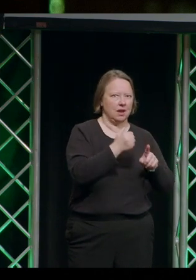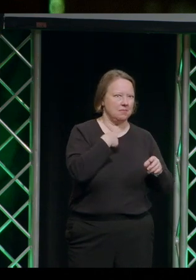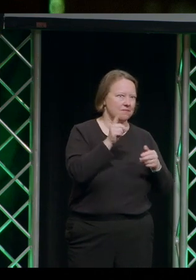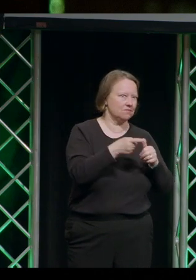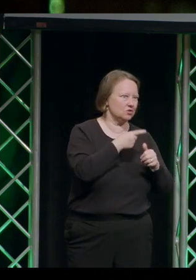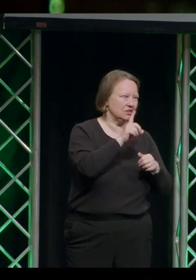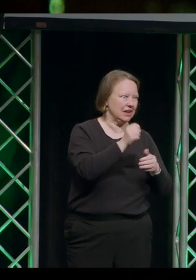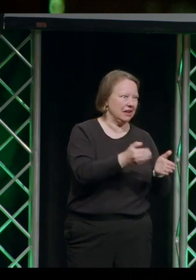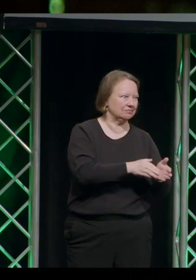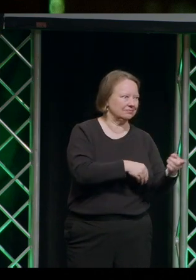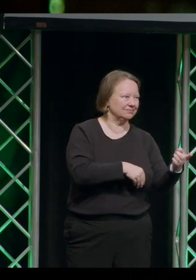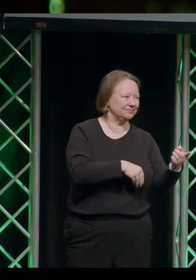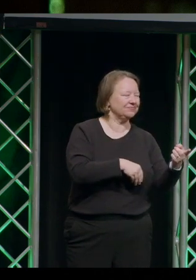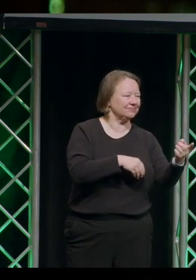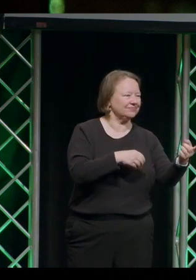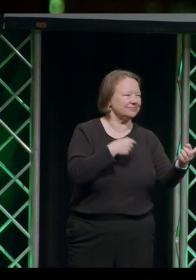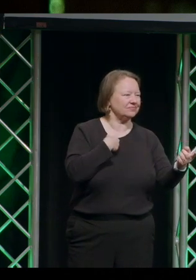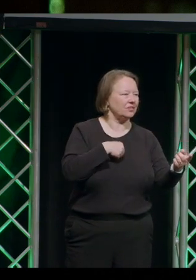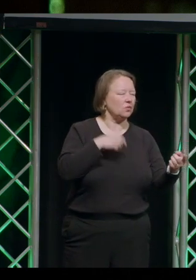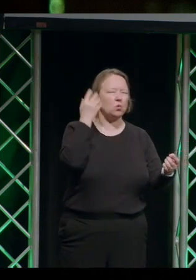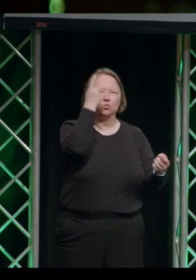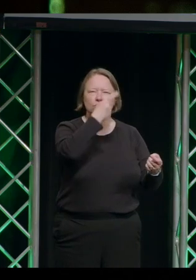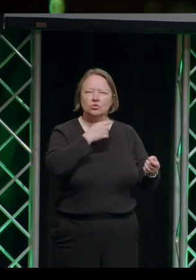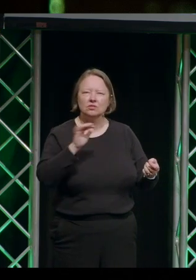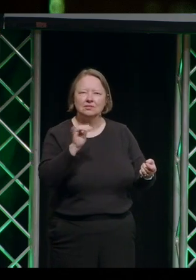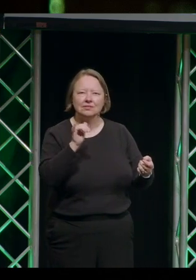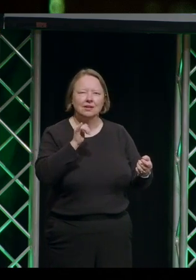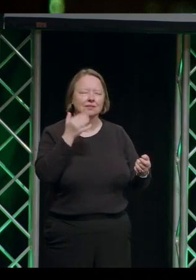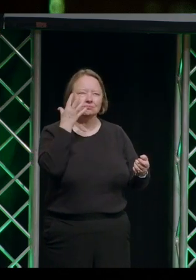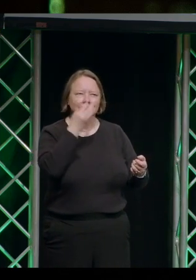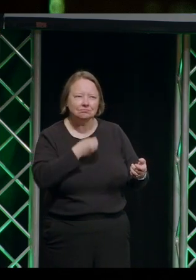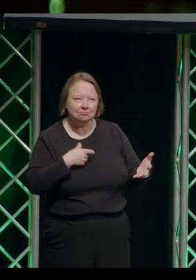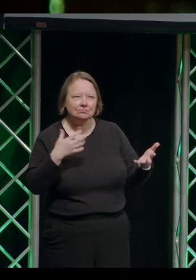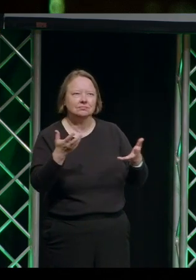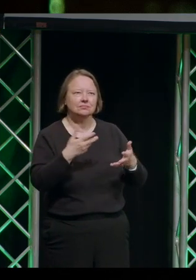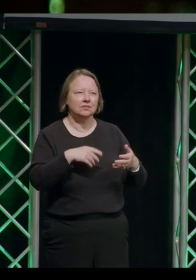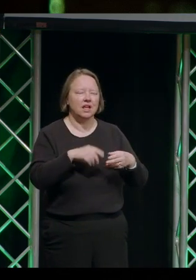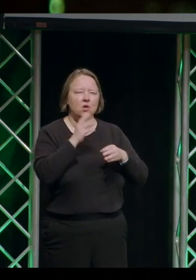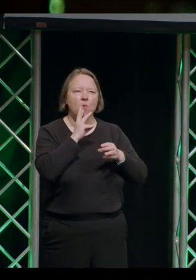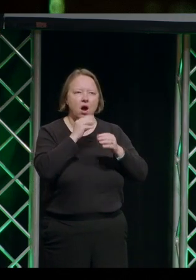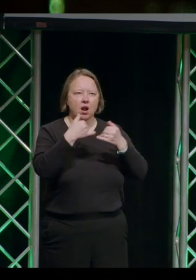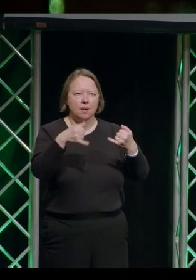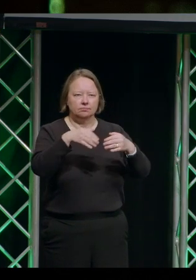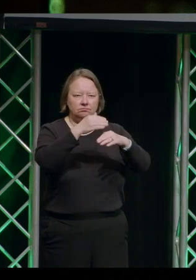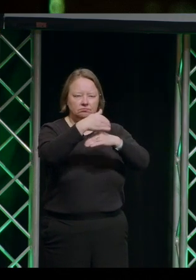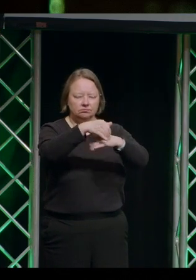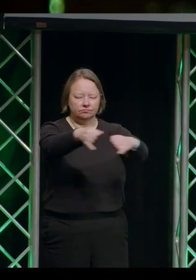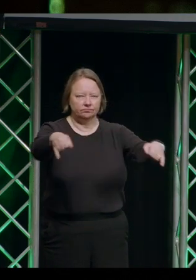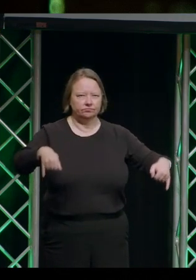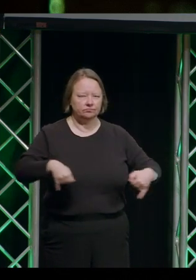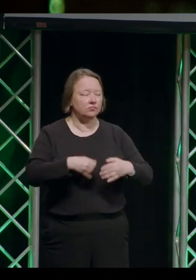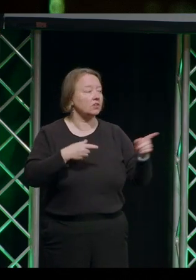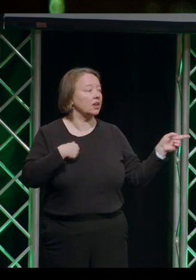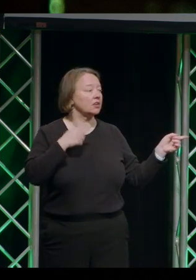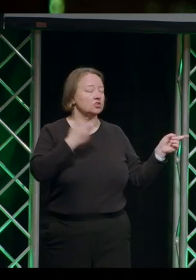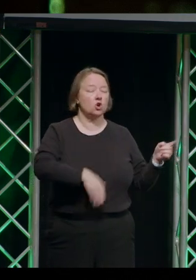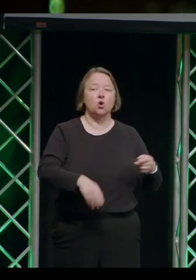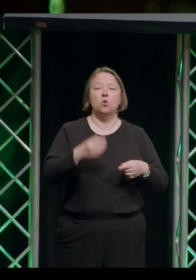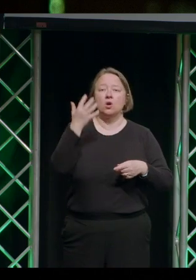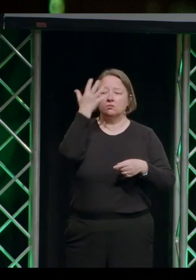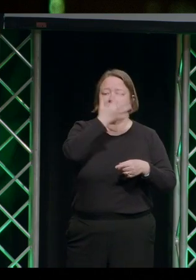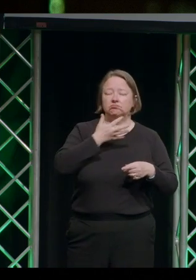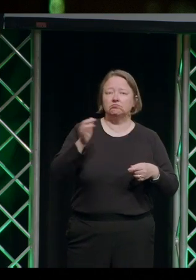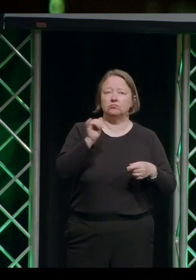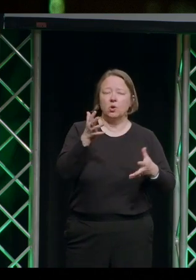question? Aesthetics and water barrier properties. Lovely. Okay, so aesthetics were initially something that we wanted to consult